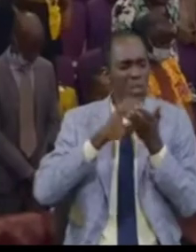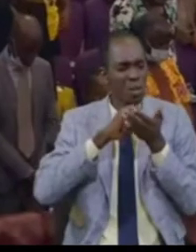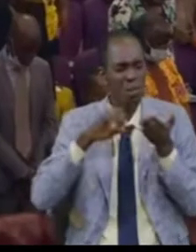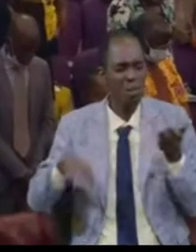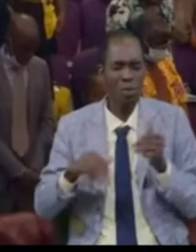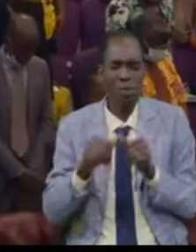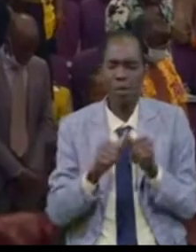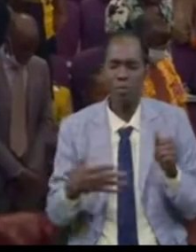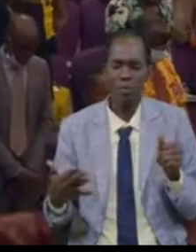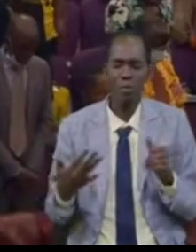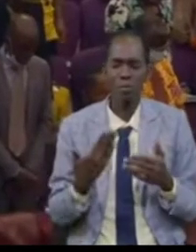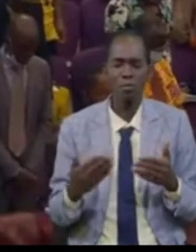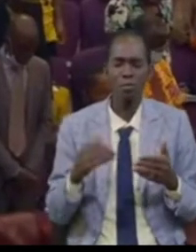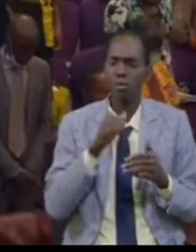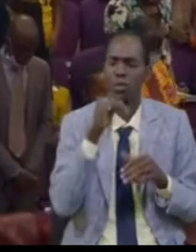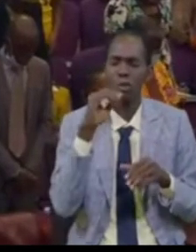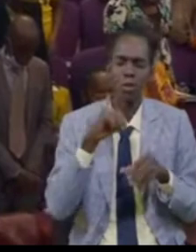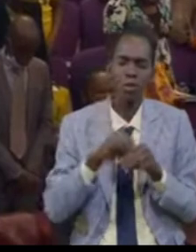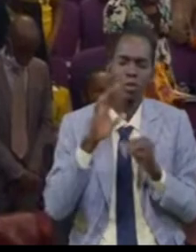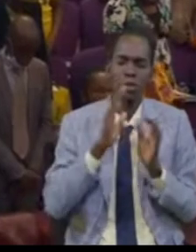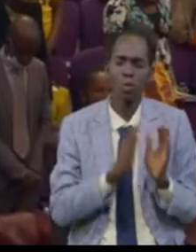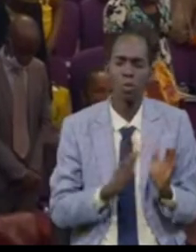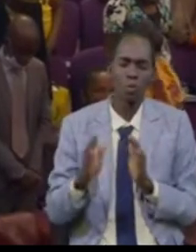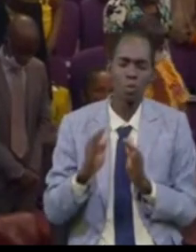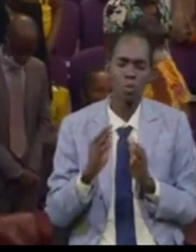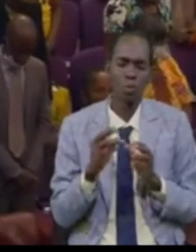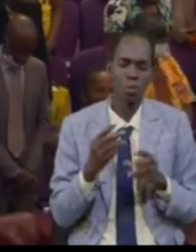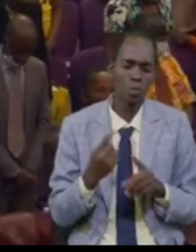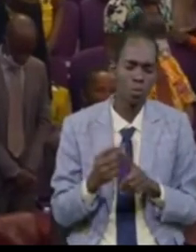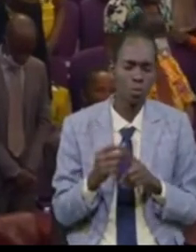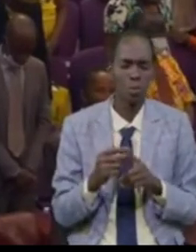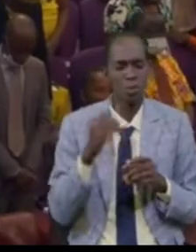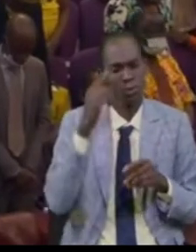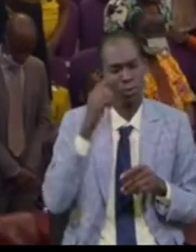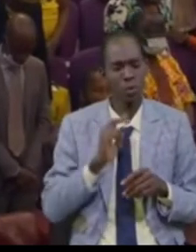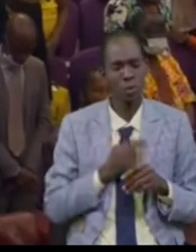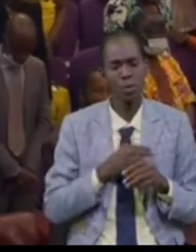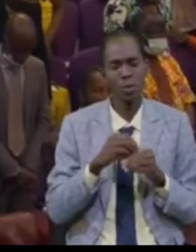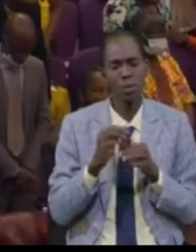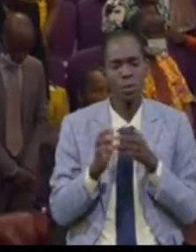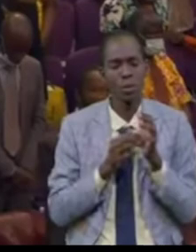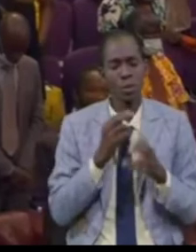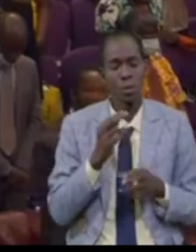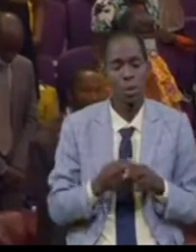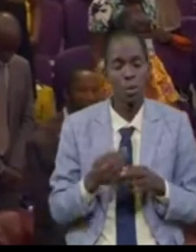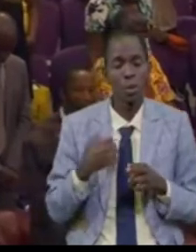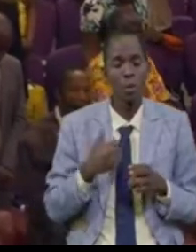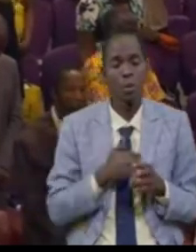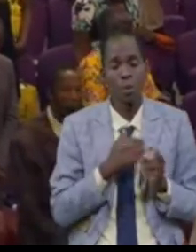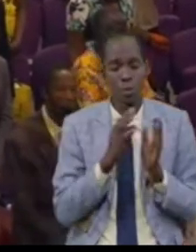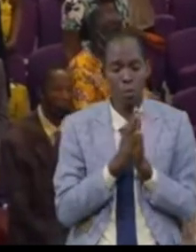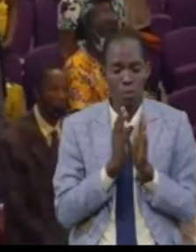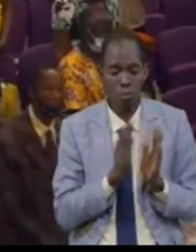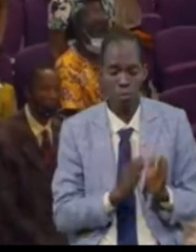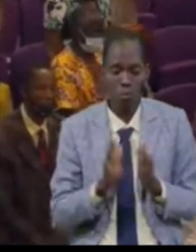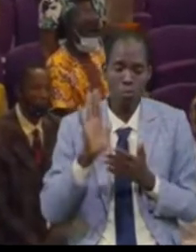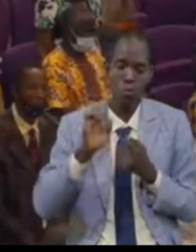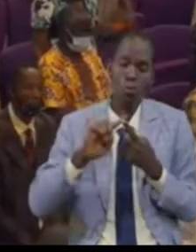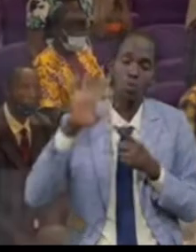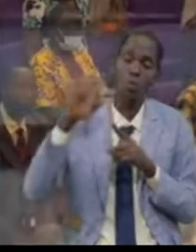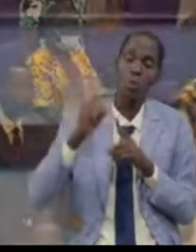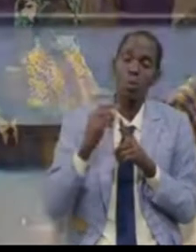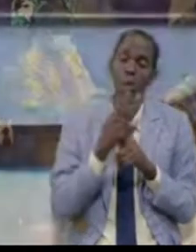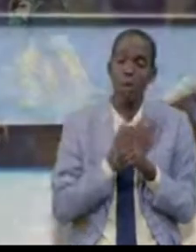Jesus' name that's according to your word and according to the prayer of the Lord Jesus